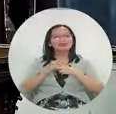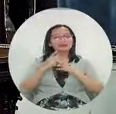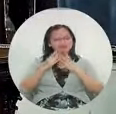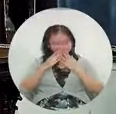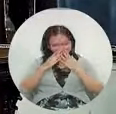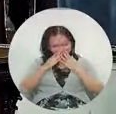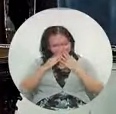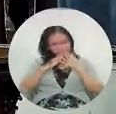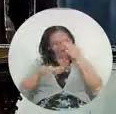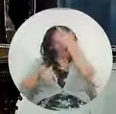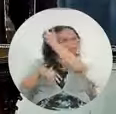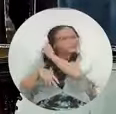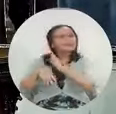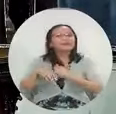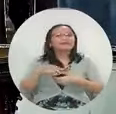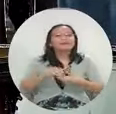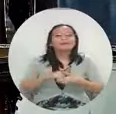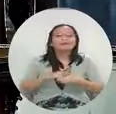Oh.